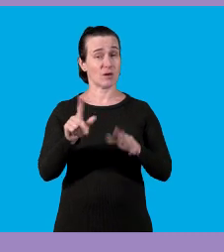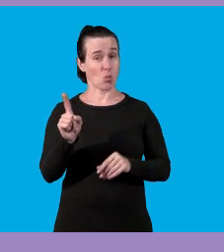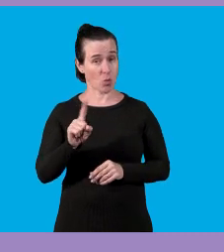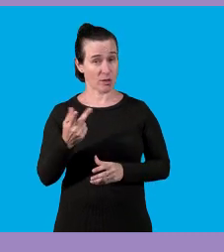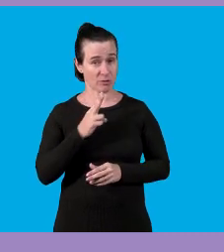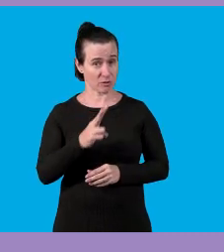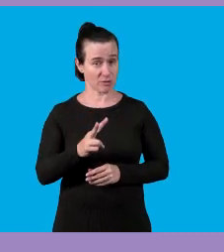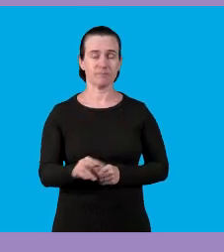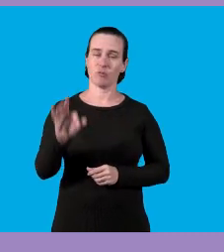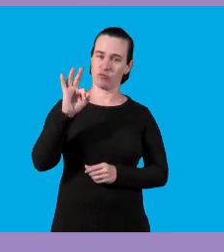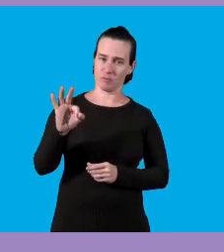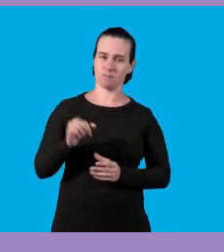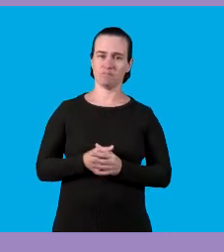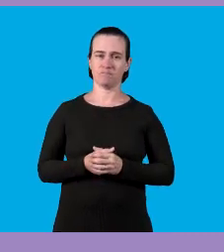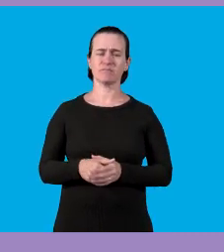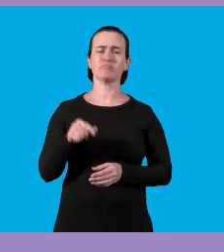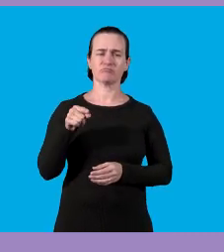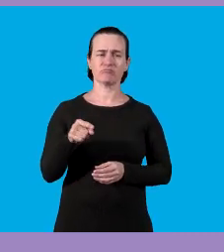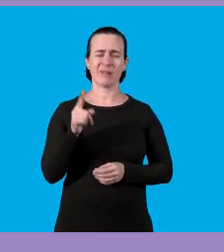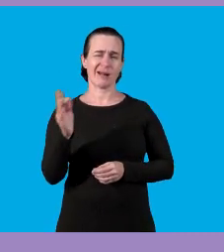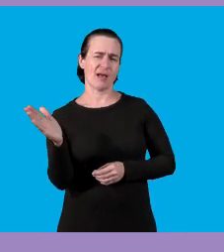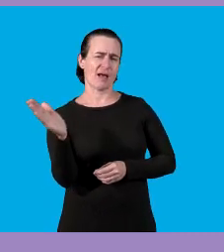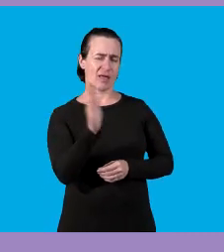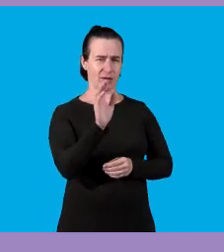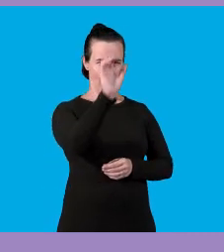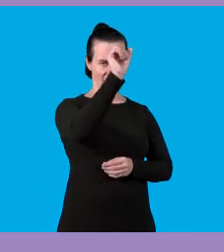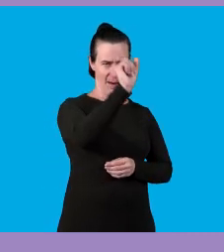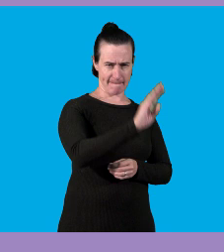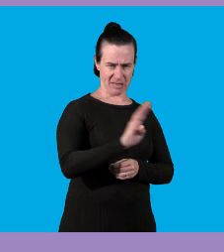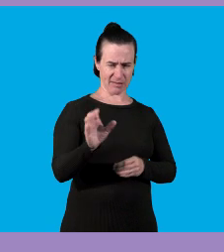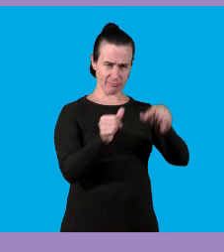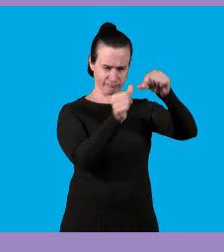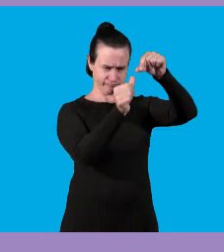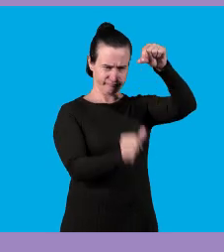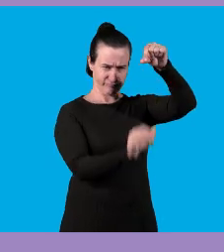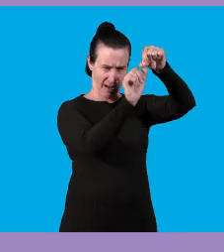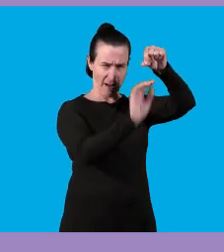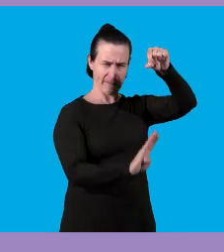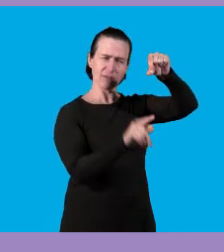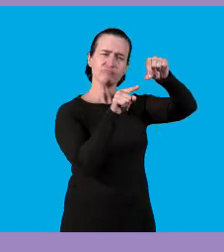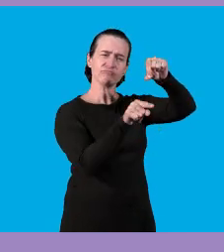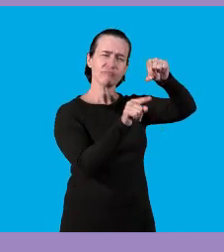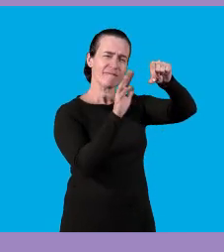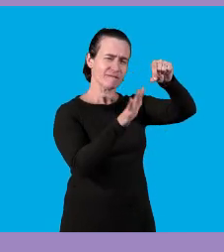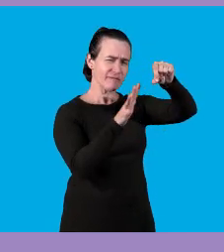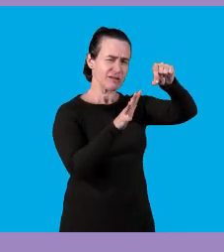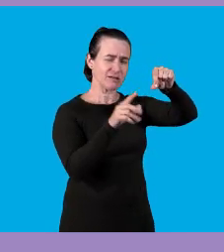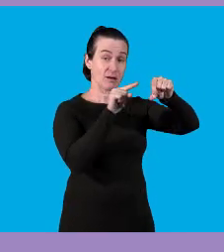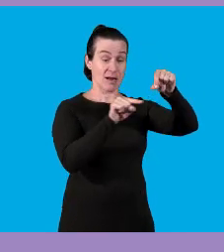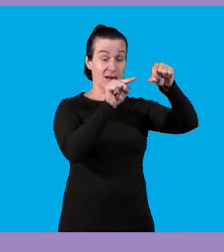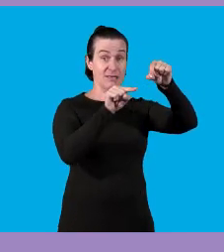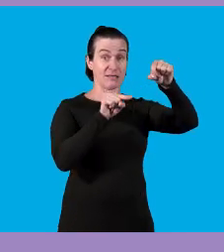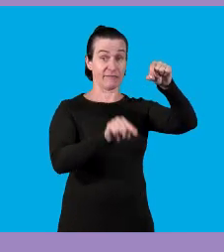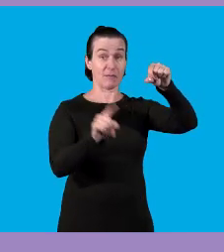3. Then I look at the other sides, side AB divided by the